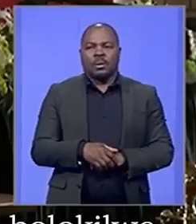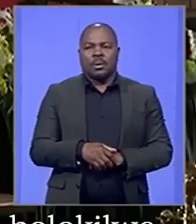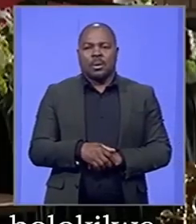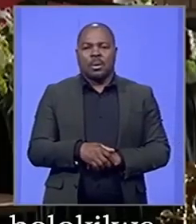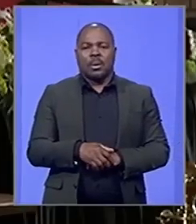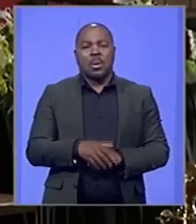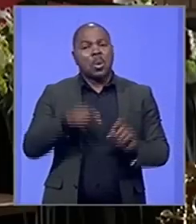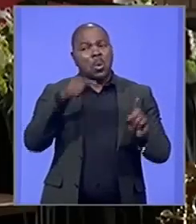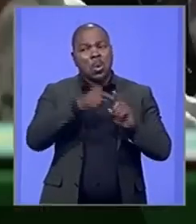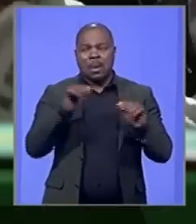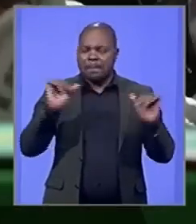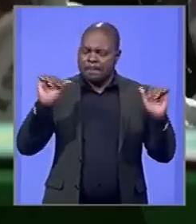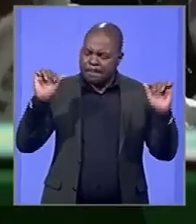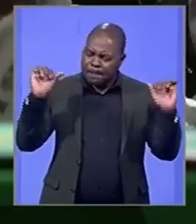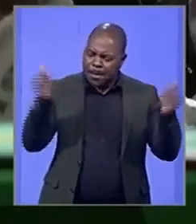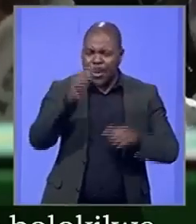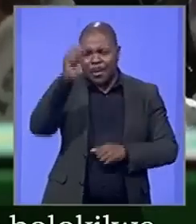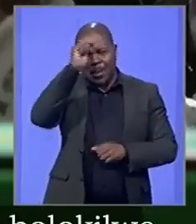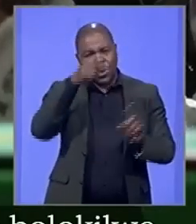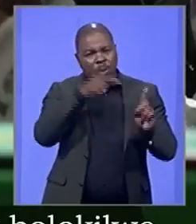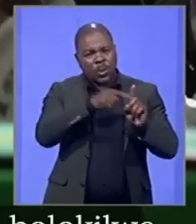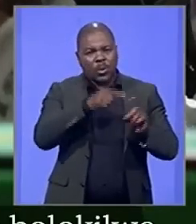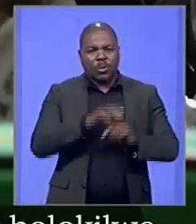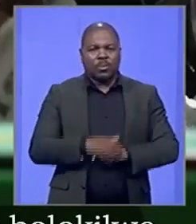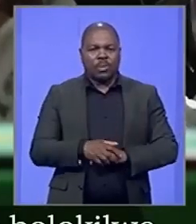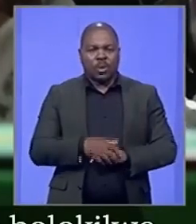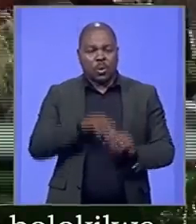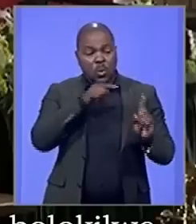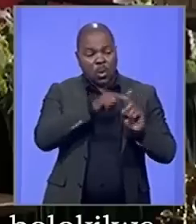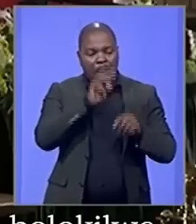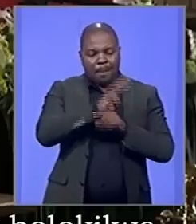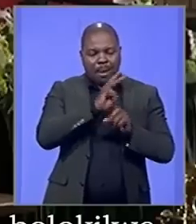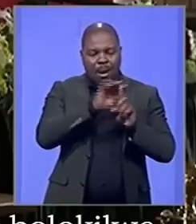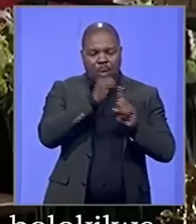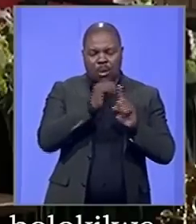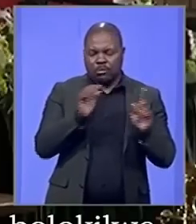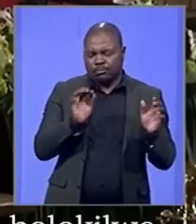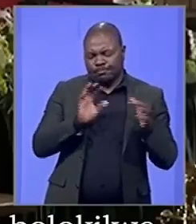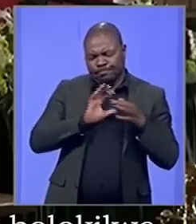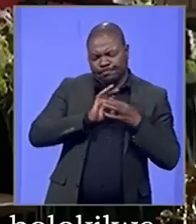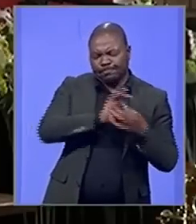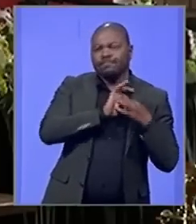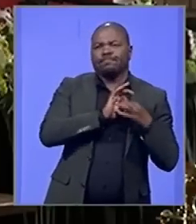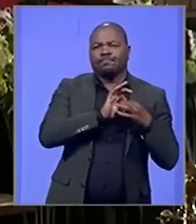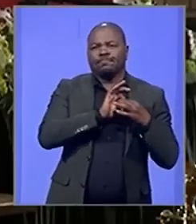boy, very attached to the mother.